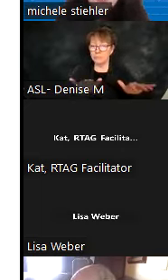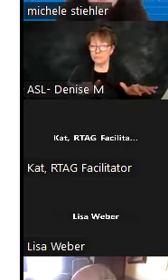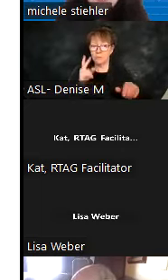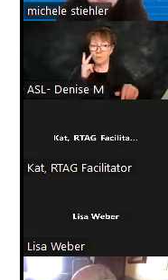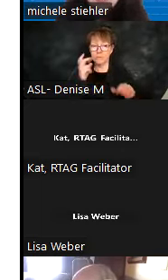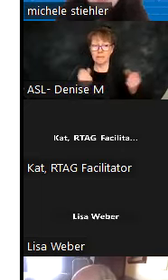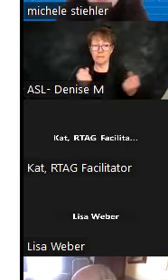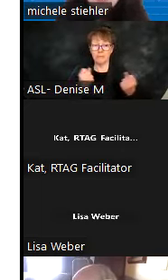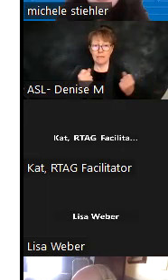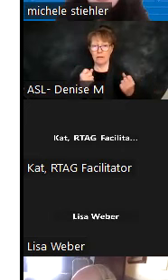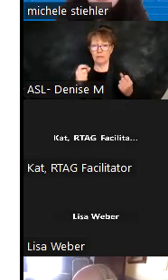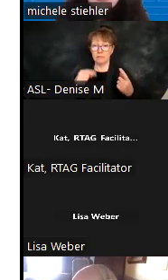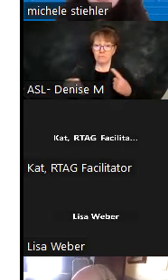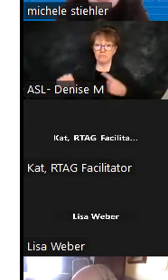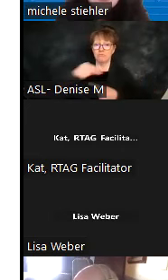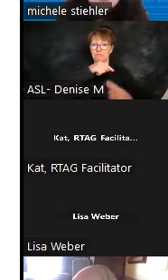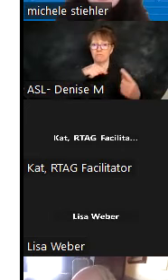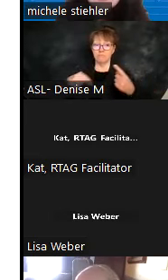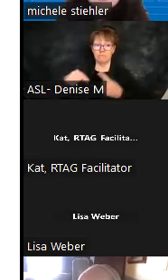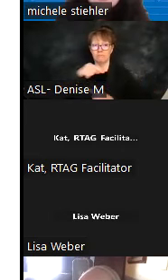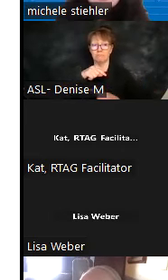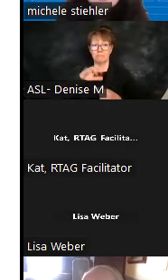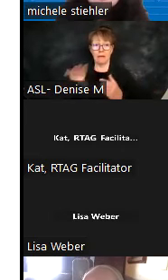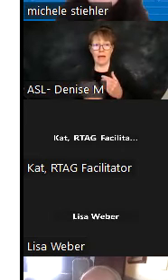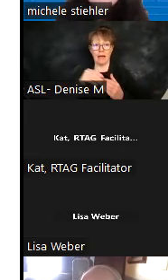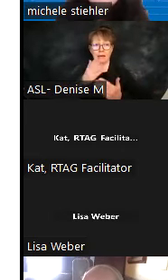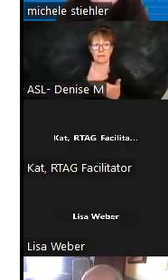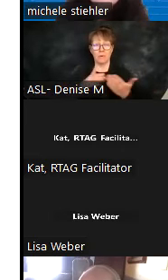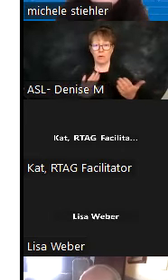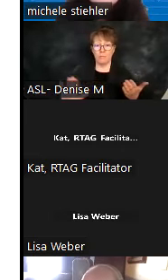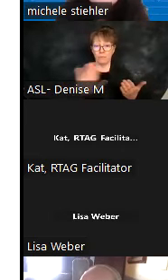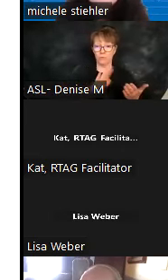as part of your service. Next slide, please.